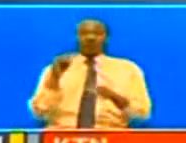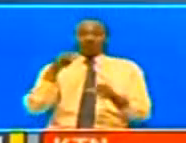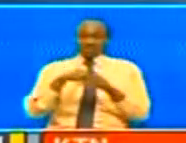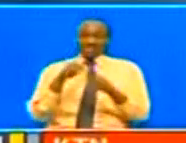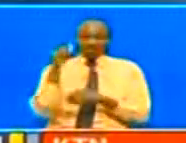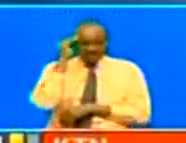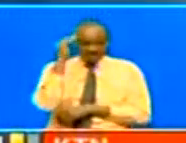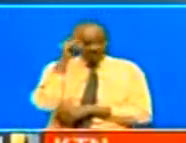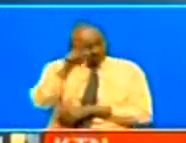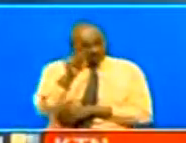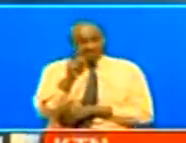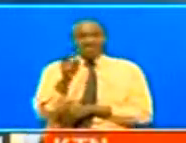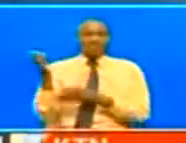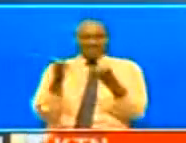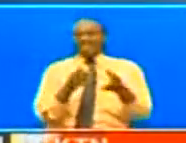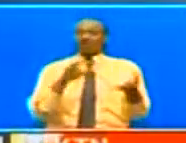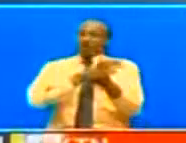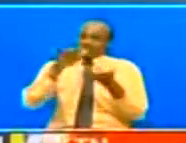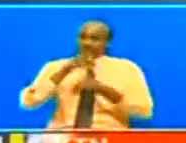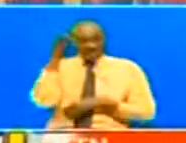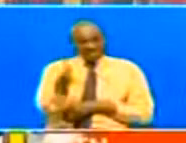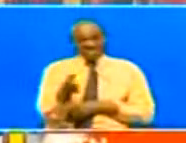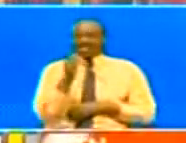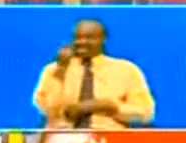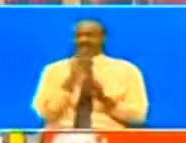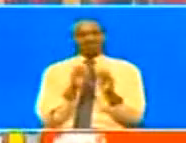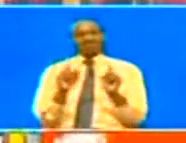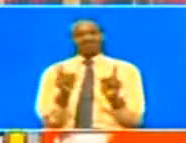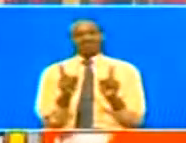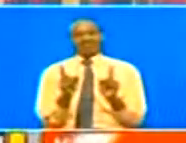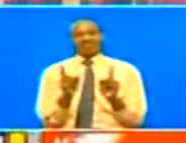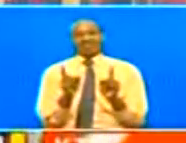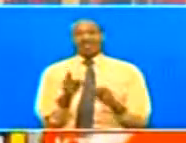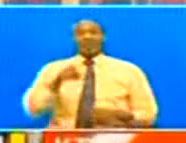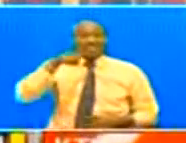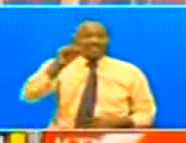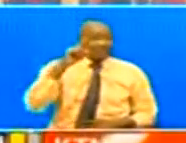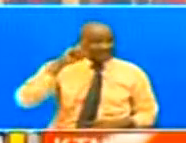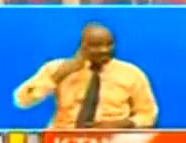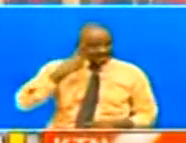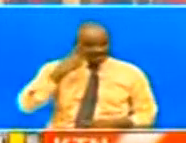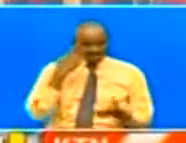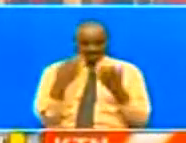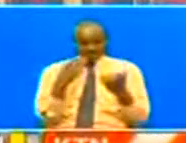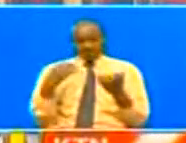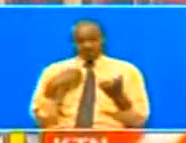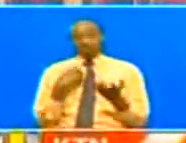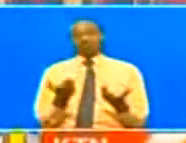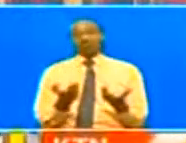Kaimenyi does not cause confusion in this country. They should not purport to have not been